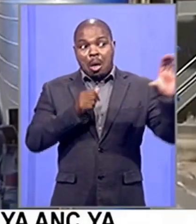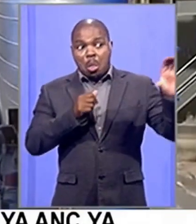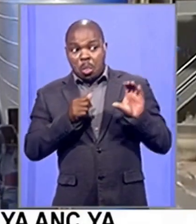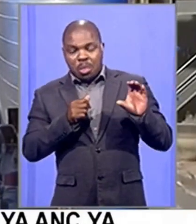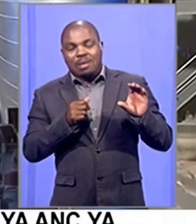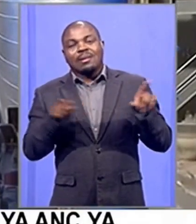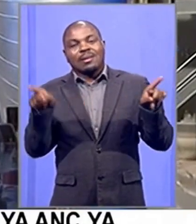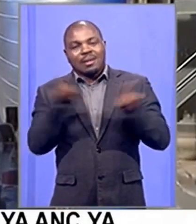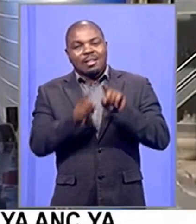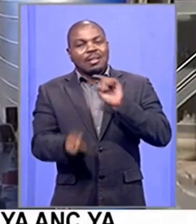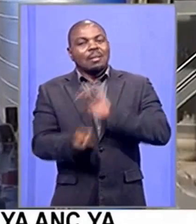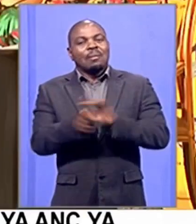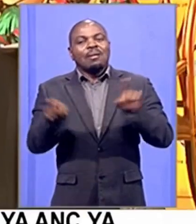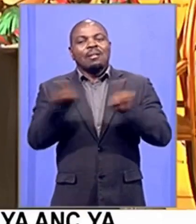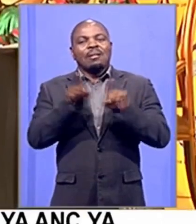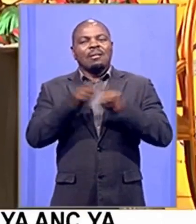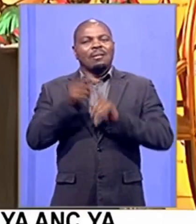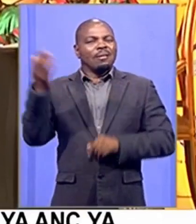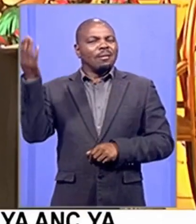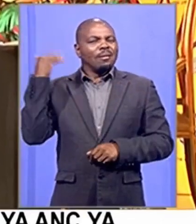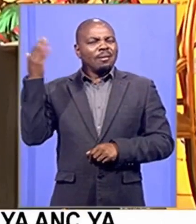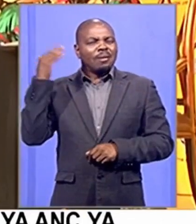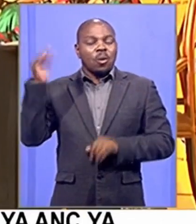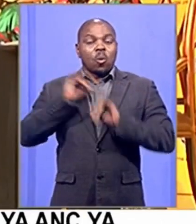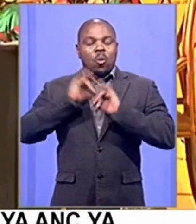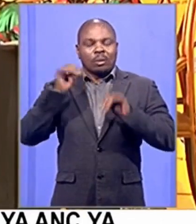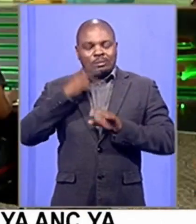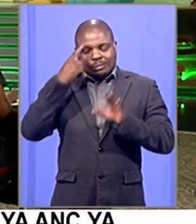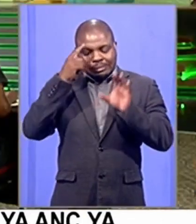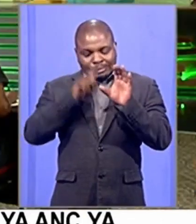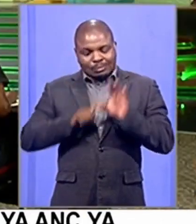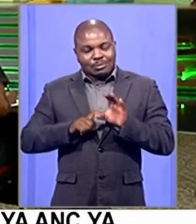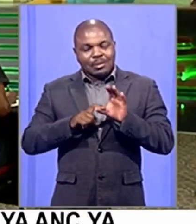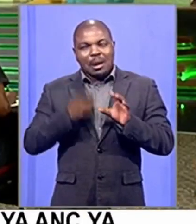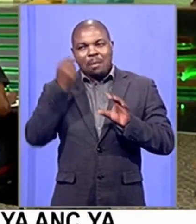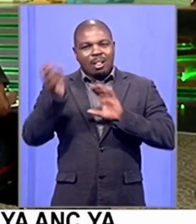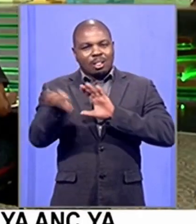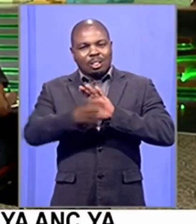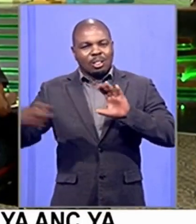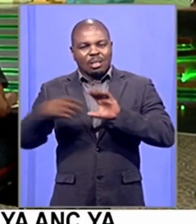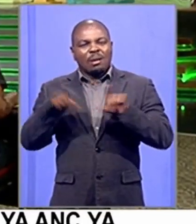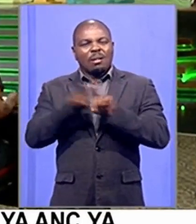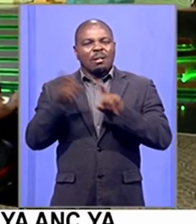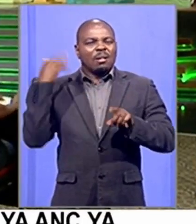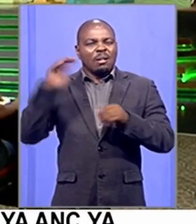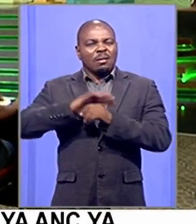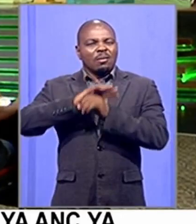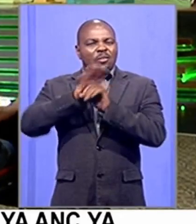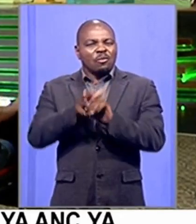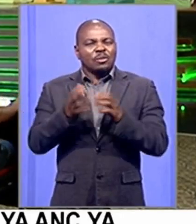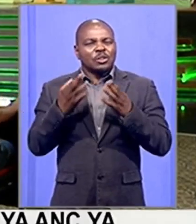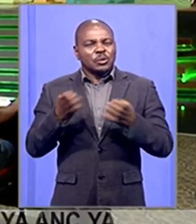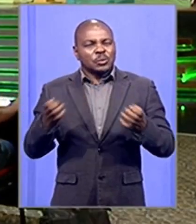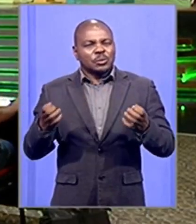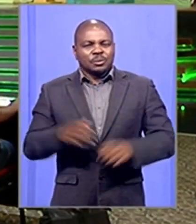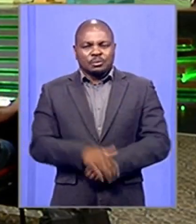go utswa di ka diregago go swana le mahlabiša dihlong a go utswa tšhelete ya didirišwa tša COVID-19.